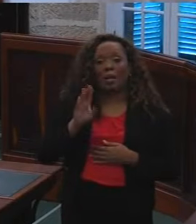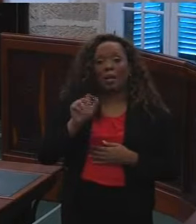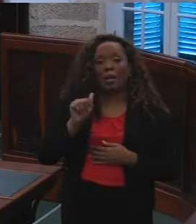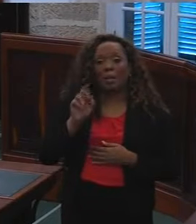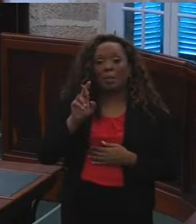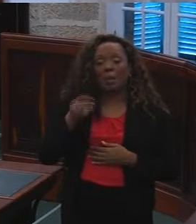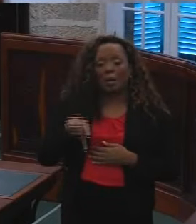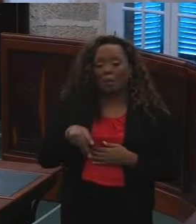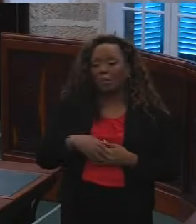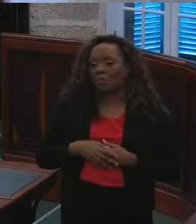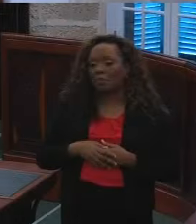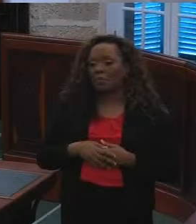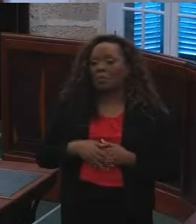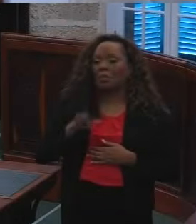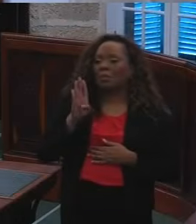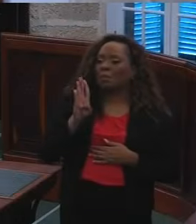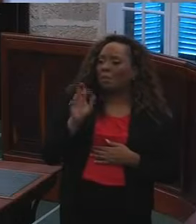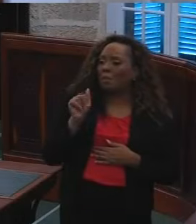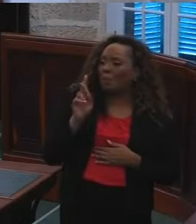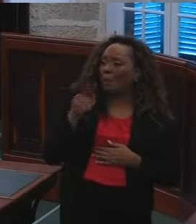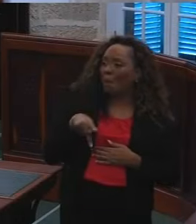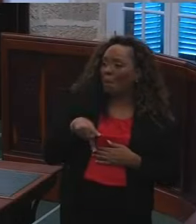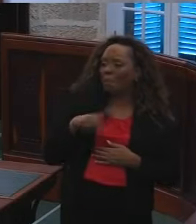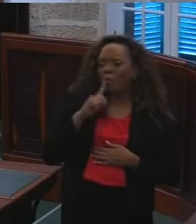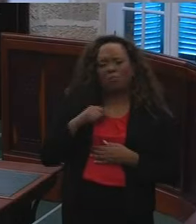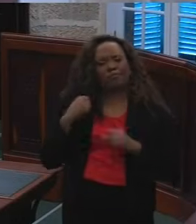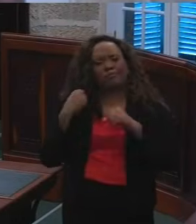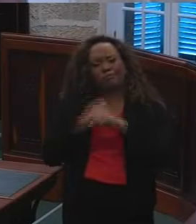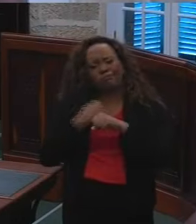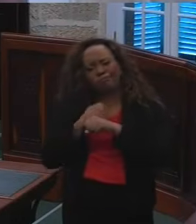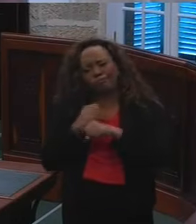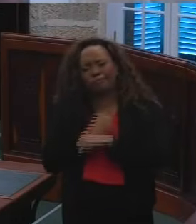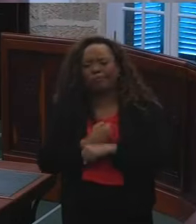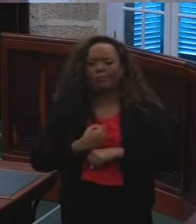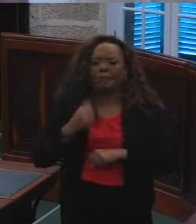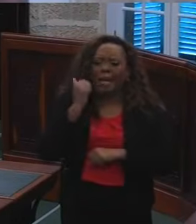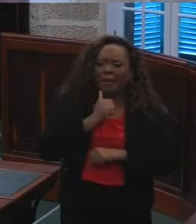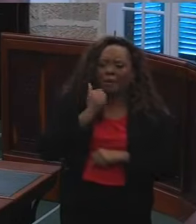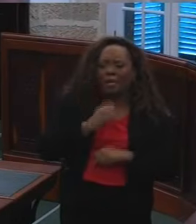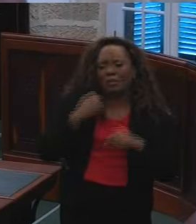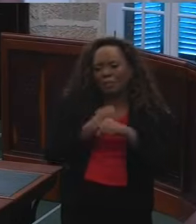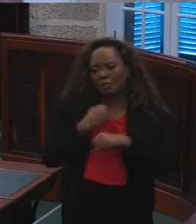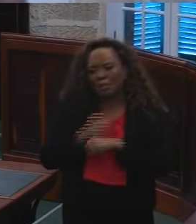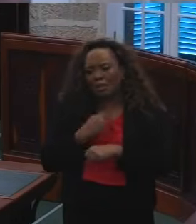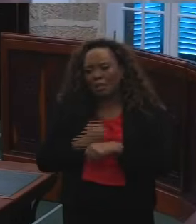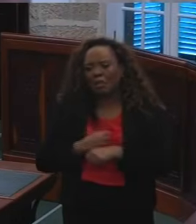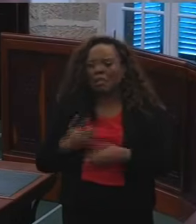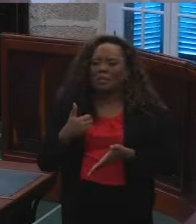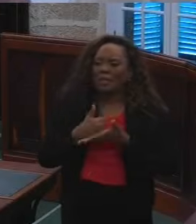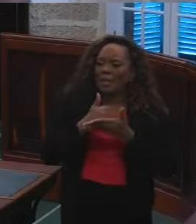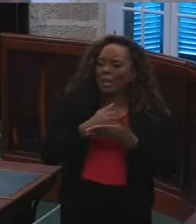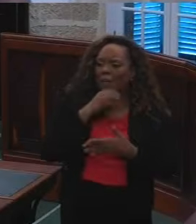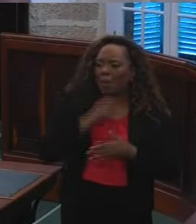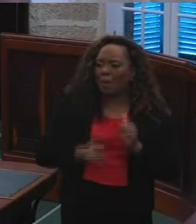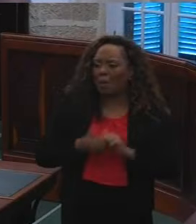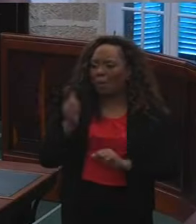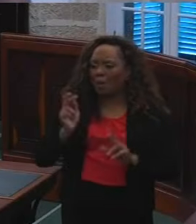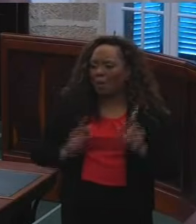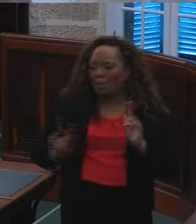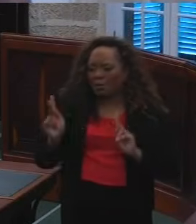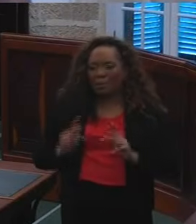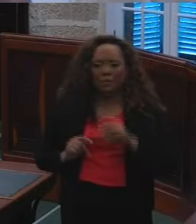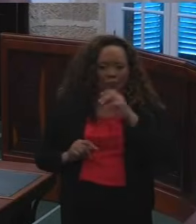are fighting daily on behalf of those persons who are being neglected,